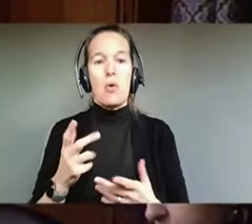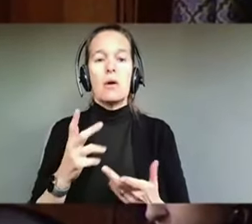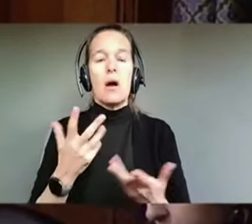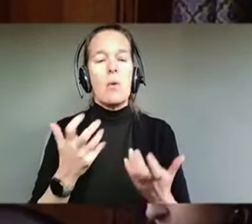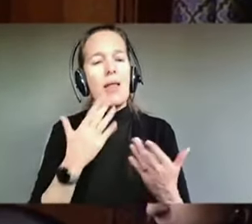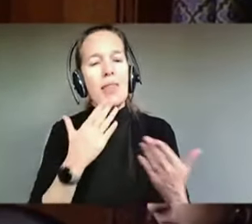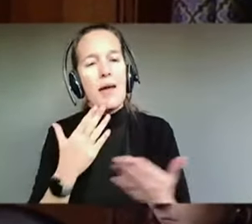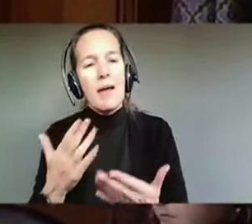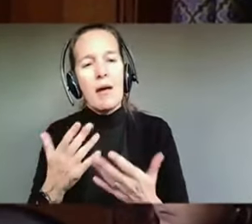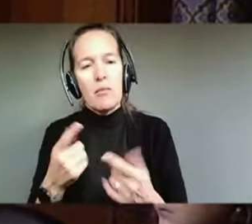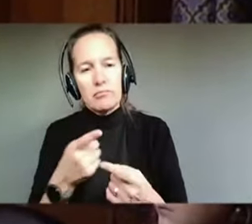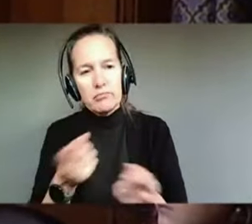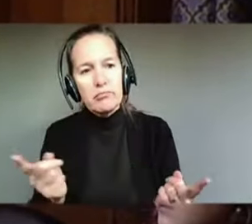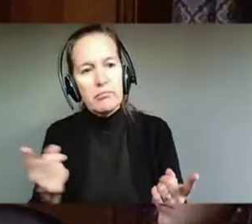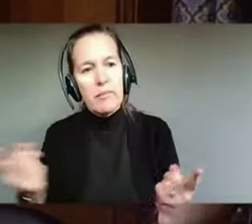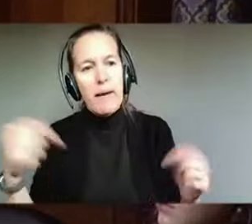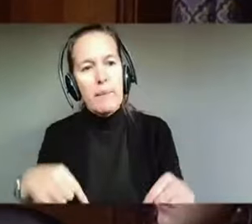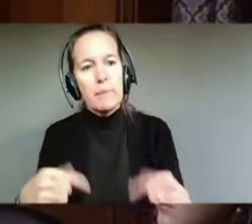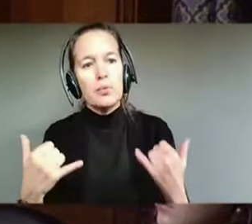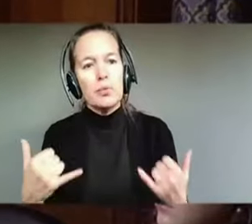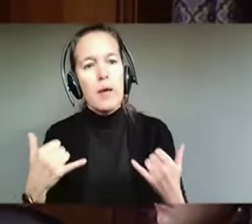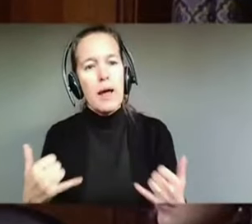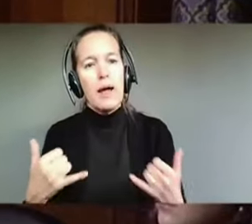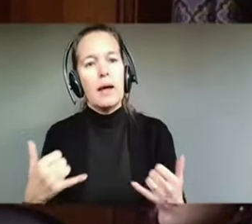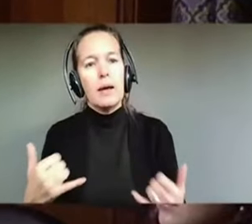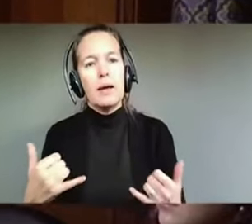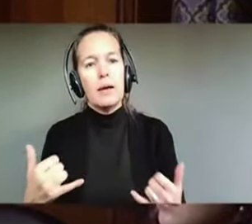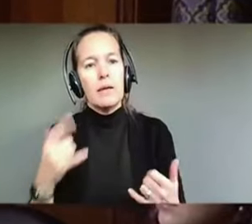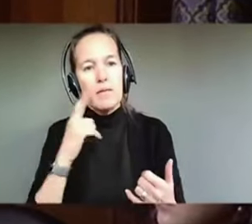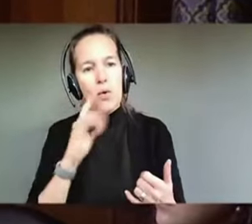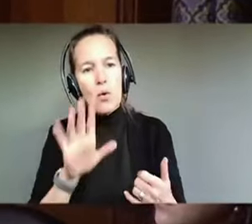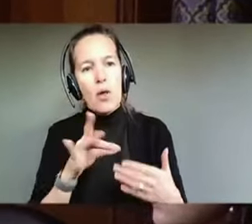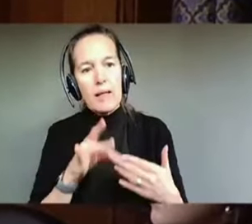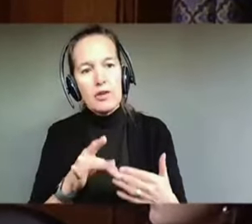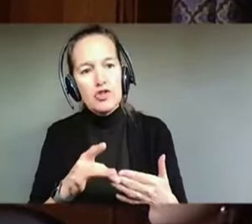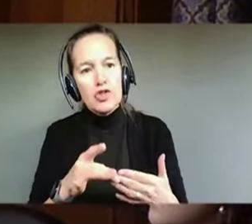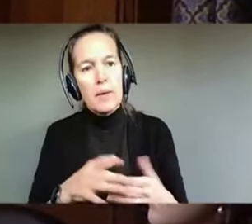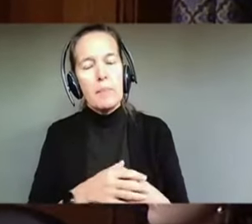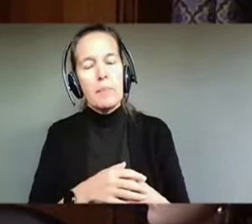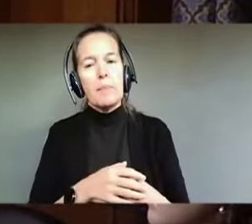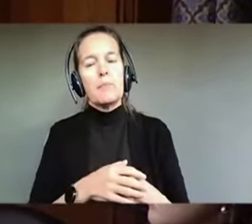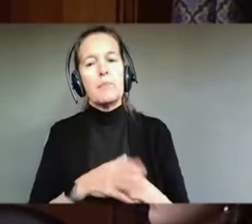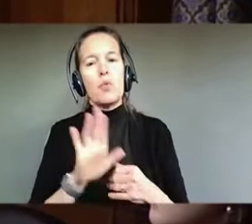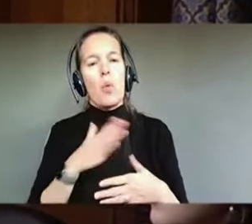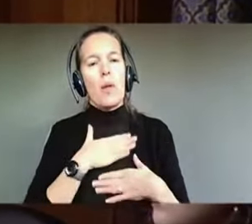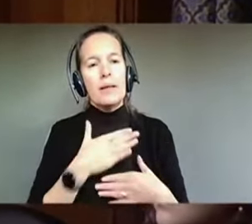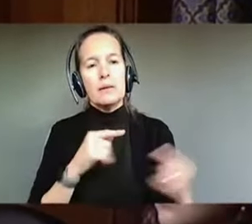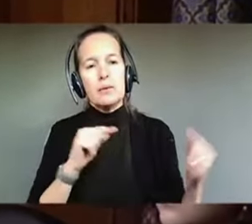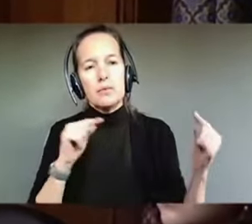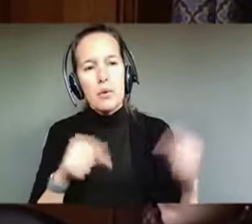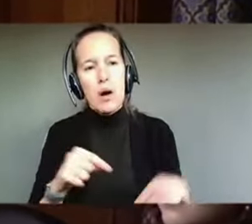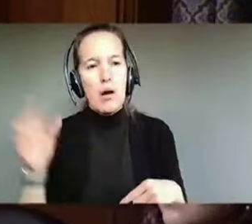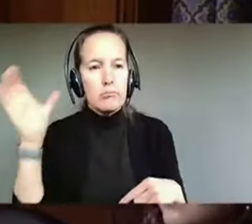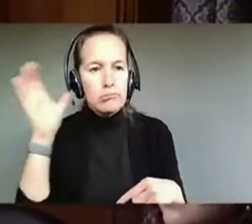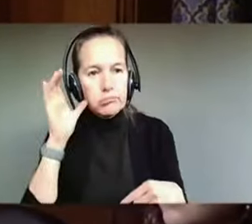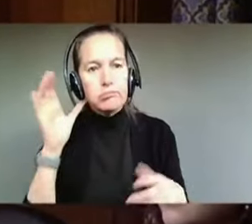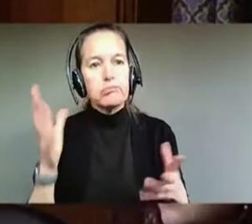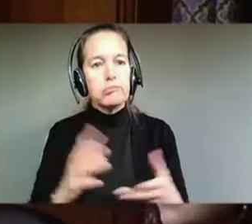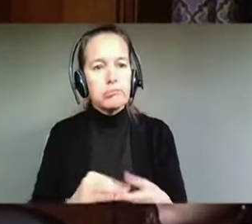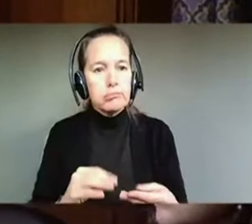here. For your leadership, for your willingness to be here,